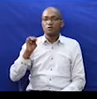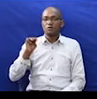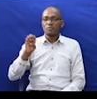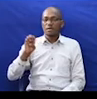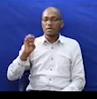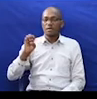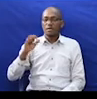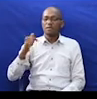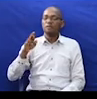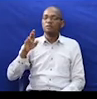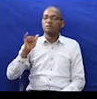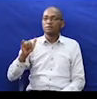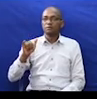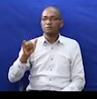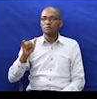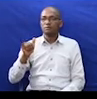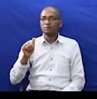this question.